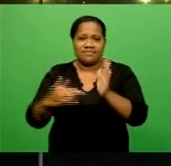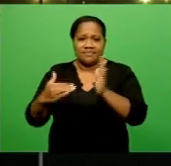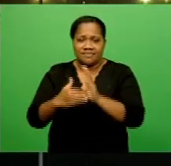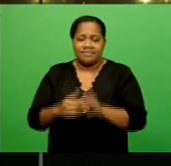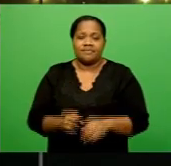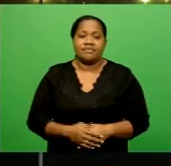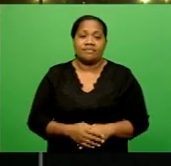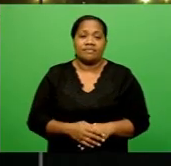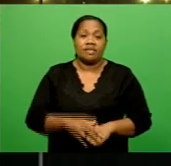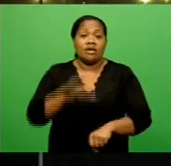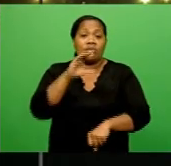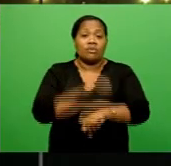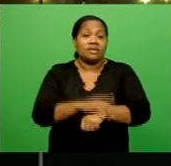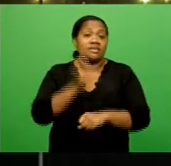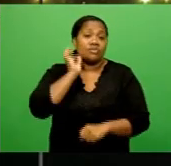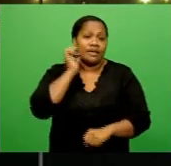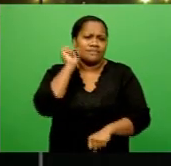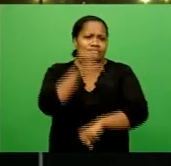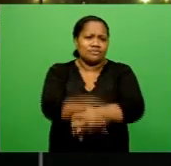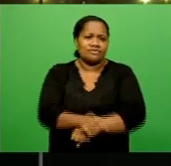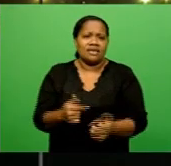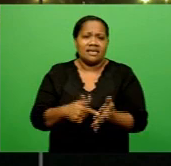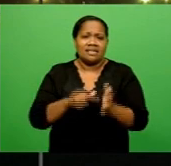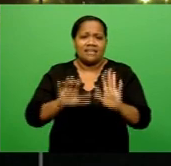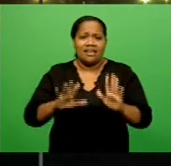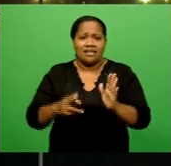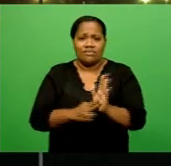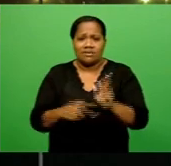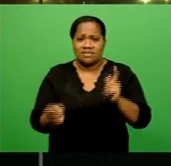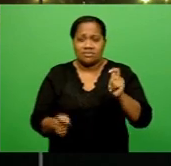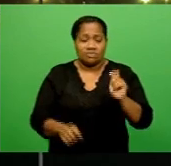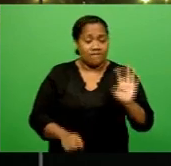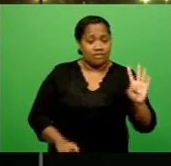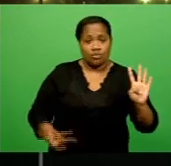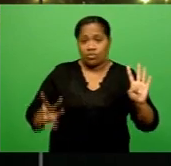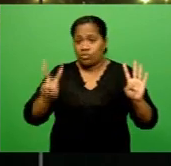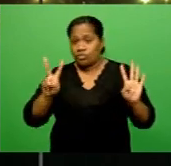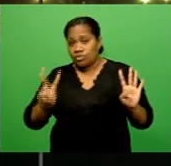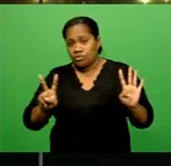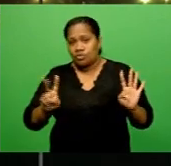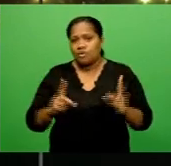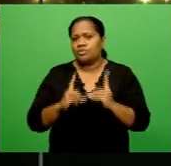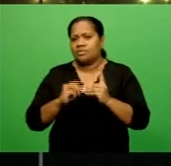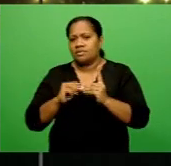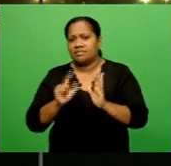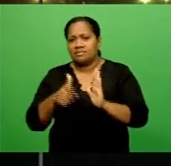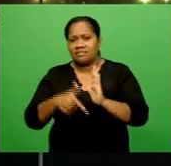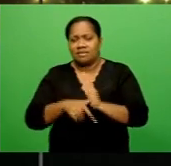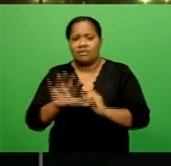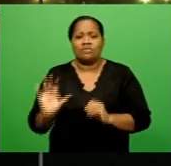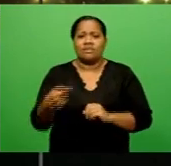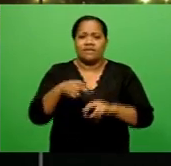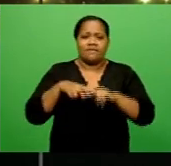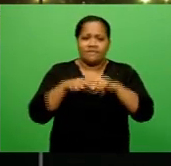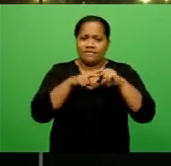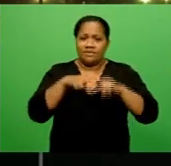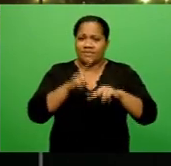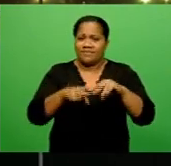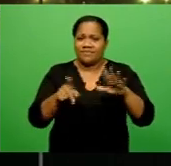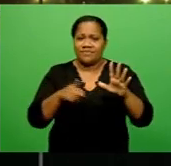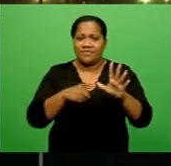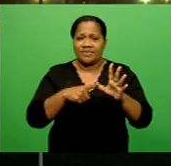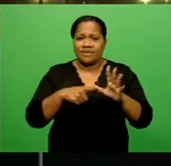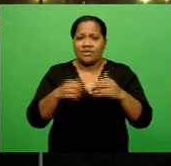Police White defeated Thailand Tasiri 4-2 in an extra-time thriller to win the Fiji FA Open Beach